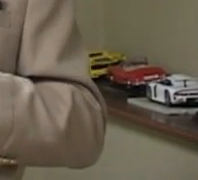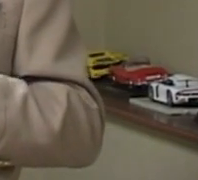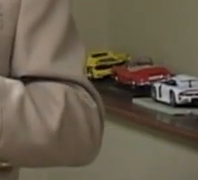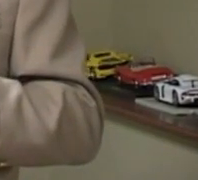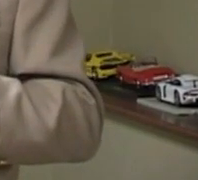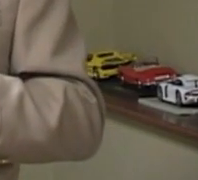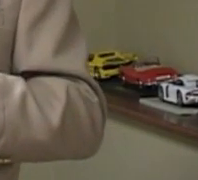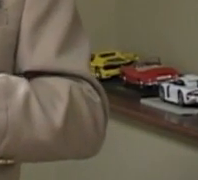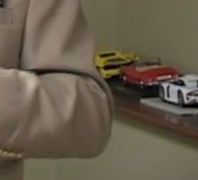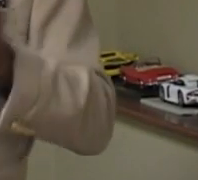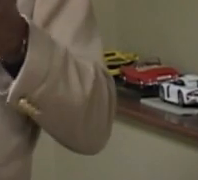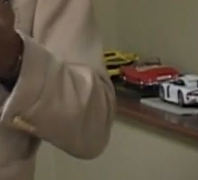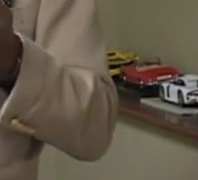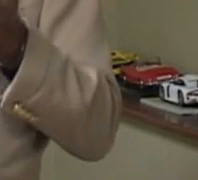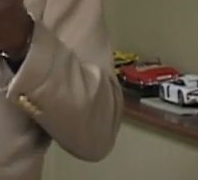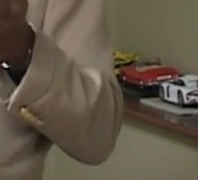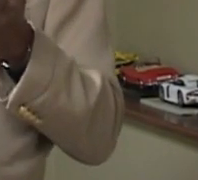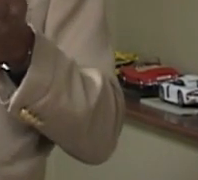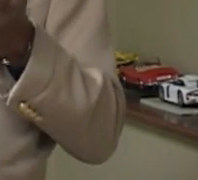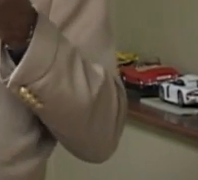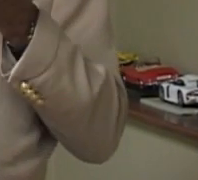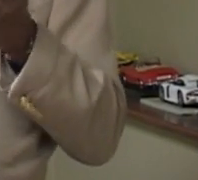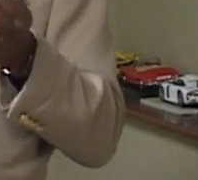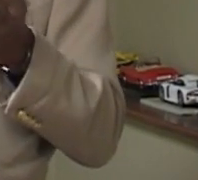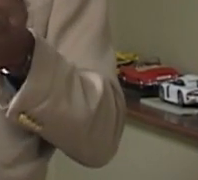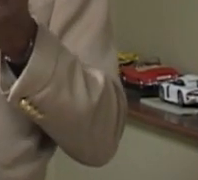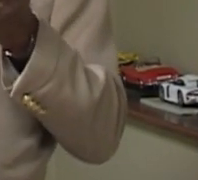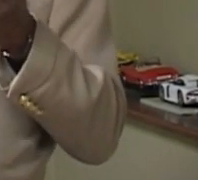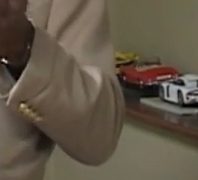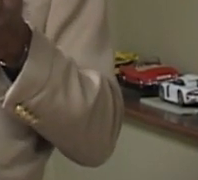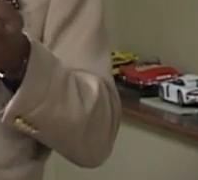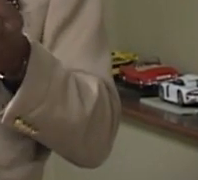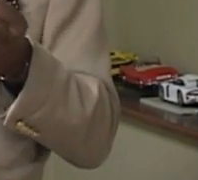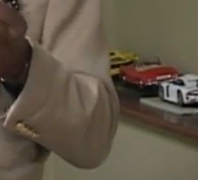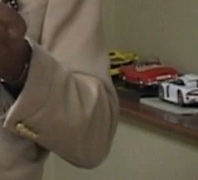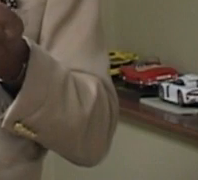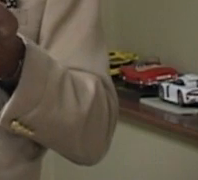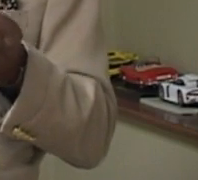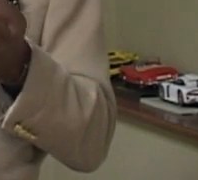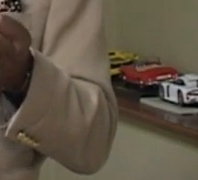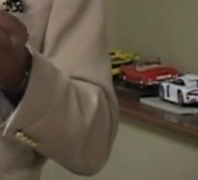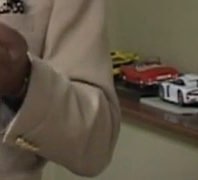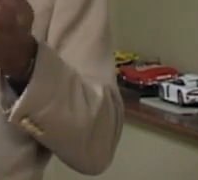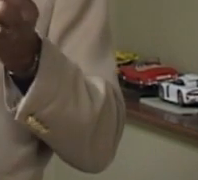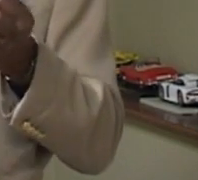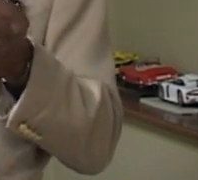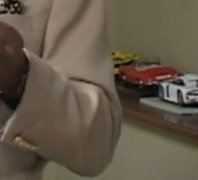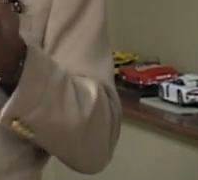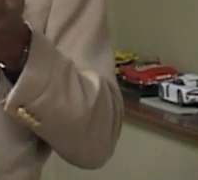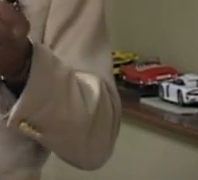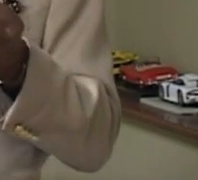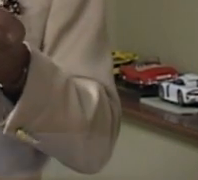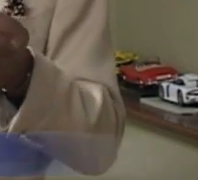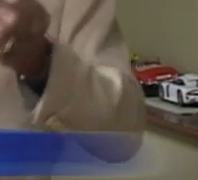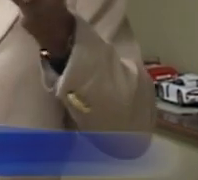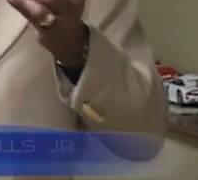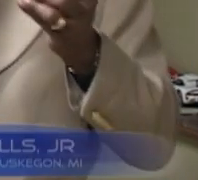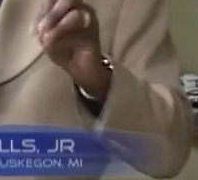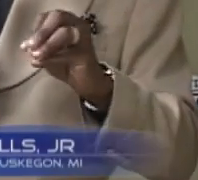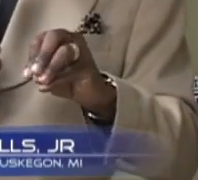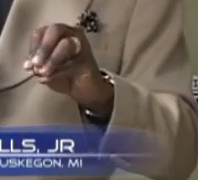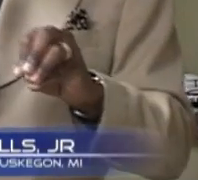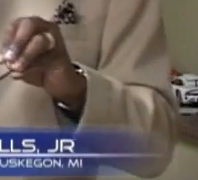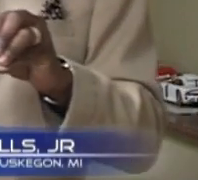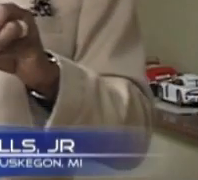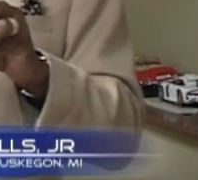of trouble. But it's so important when you know what your purpose is. You're able to face your challenge because